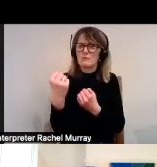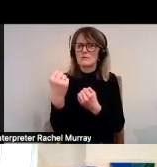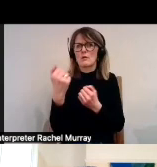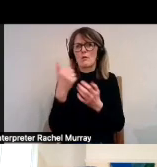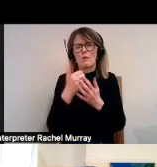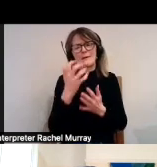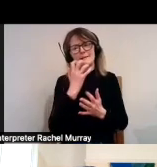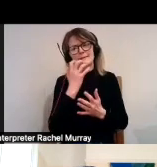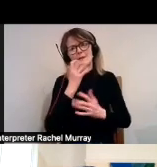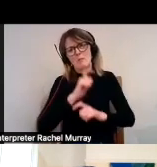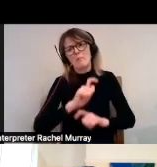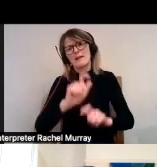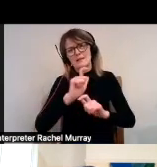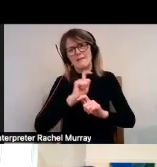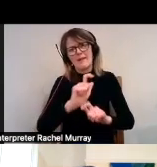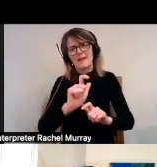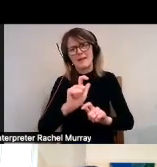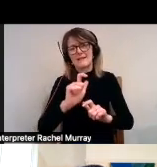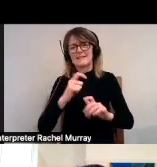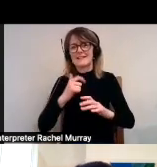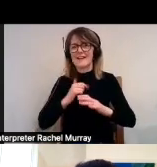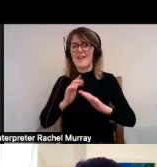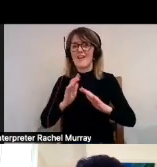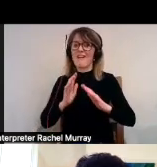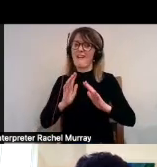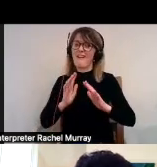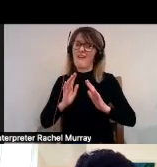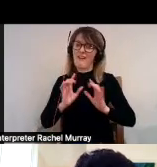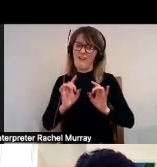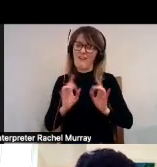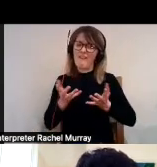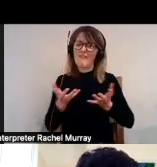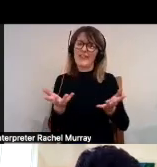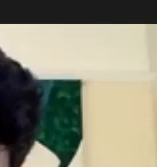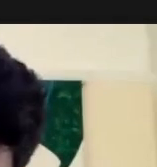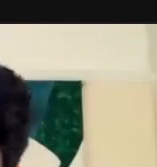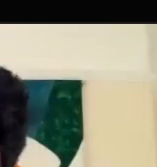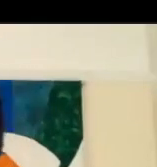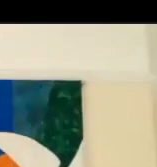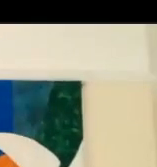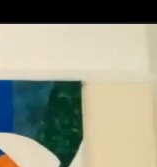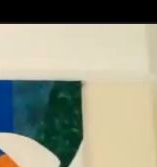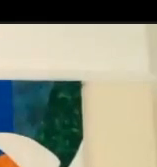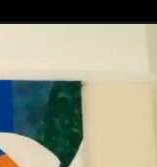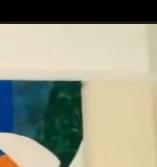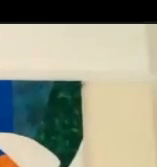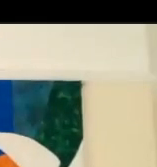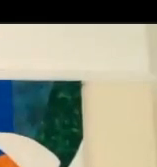I just offer that as perhaps a reframing of power in a different way.